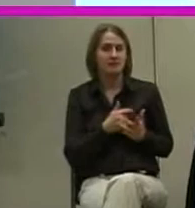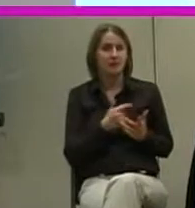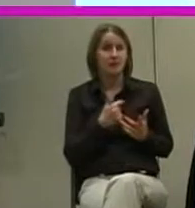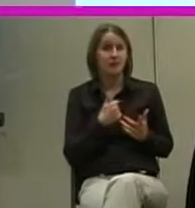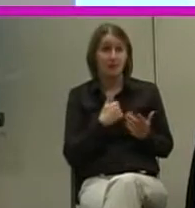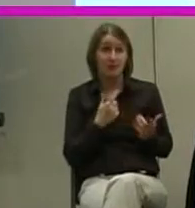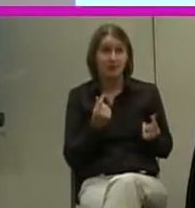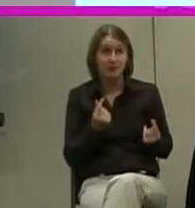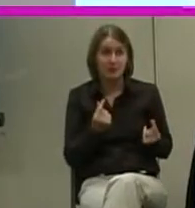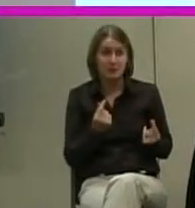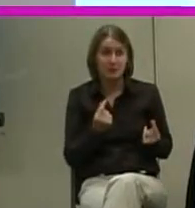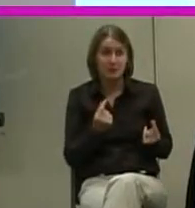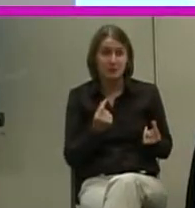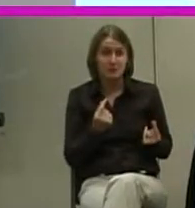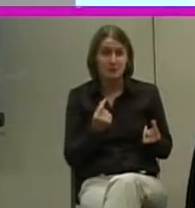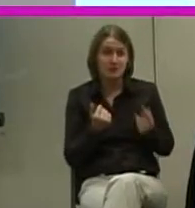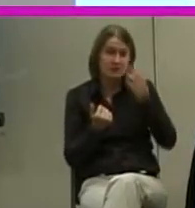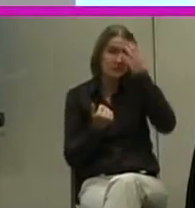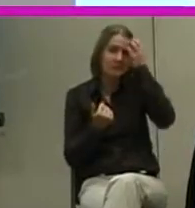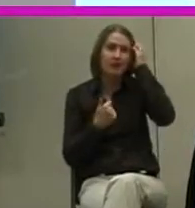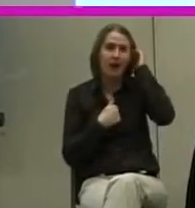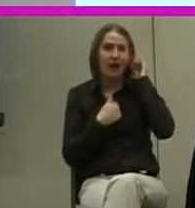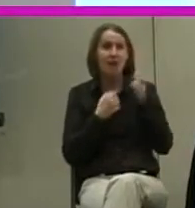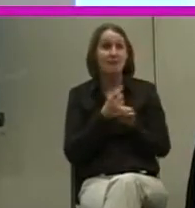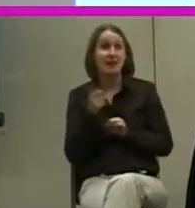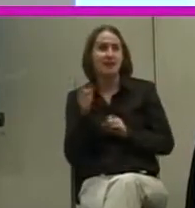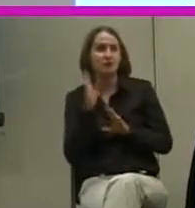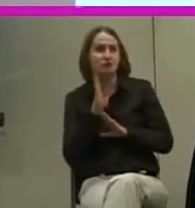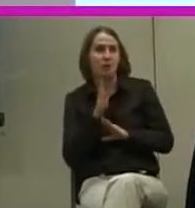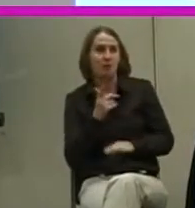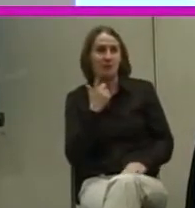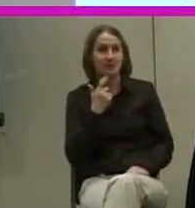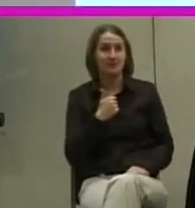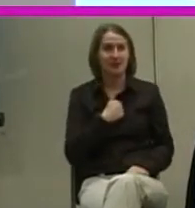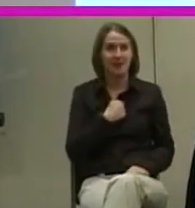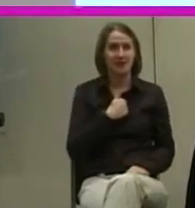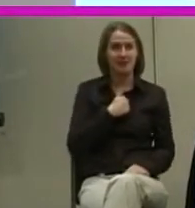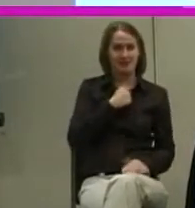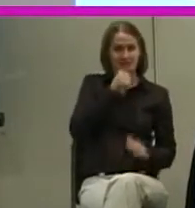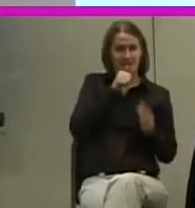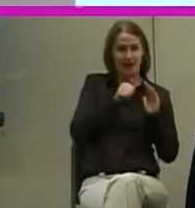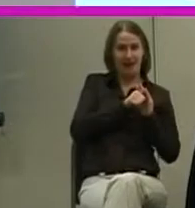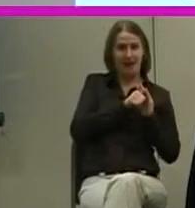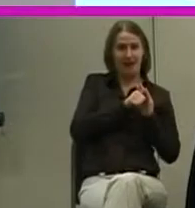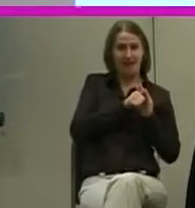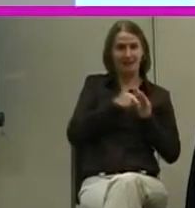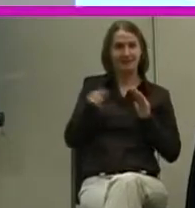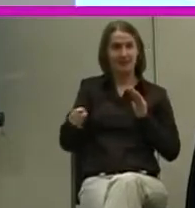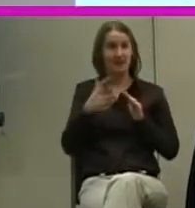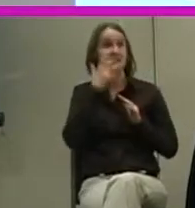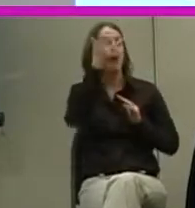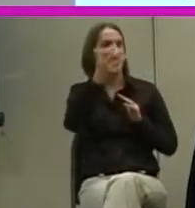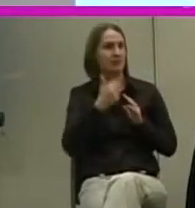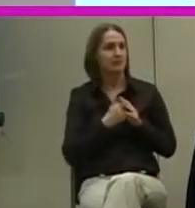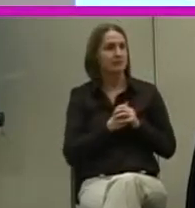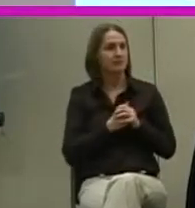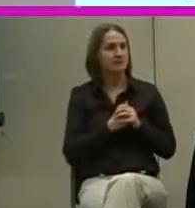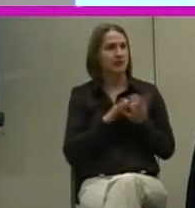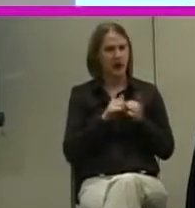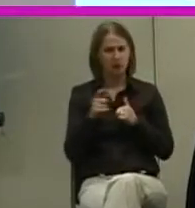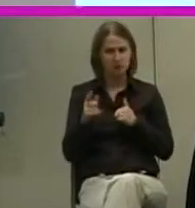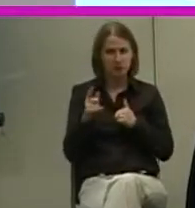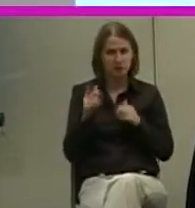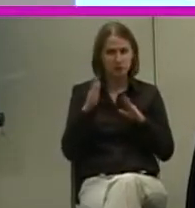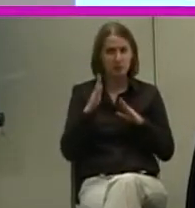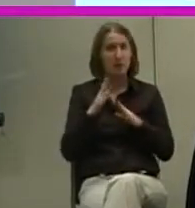just be able to do? I made him get in trouble. I made him get in trouble. How did he not